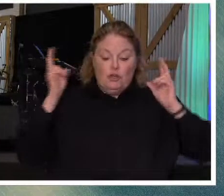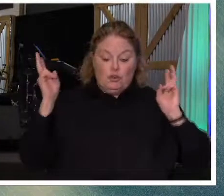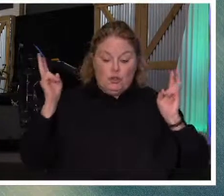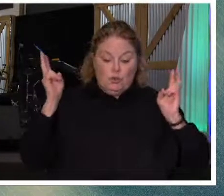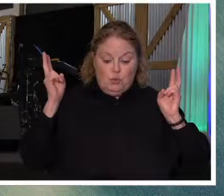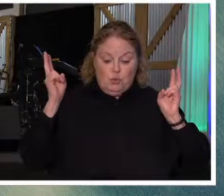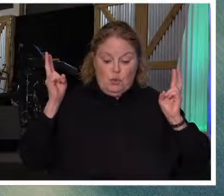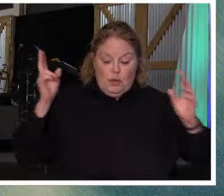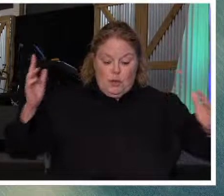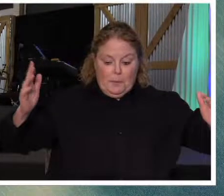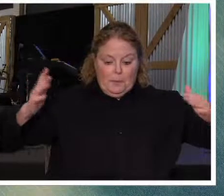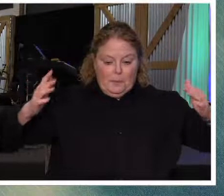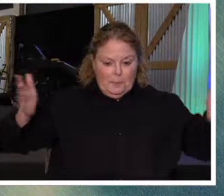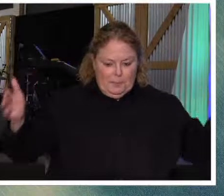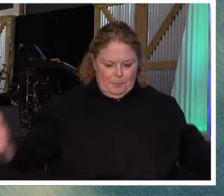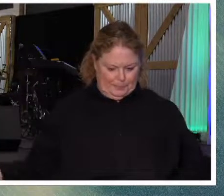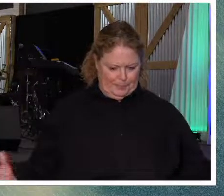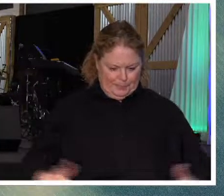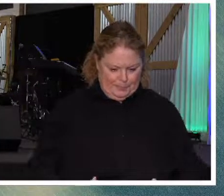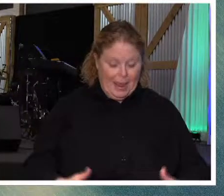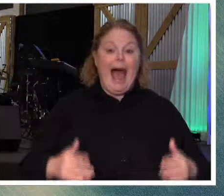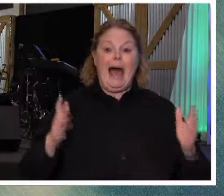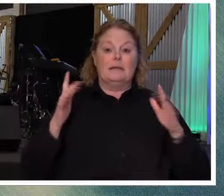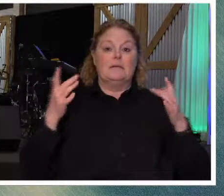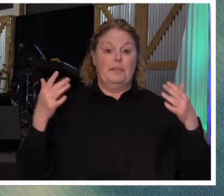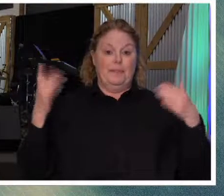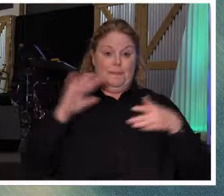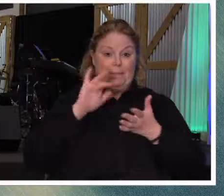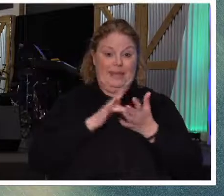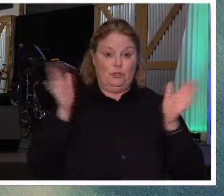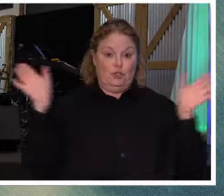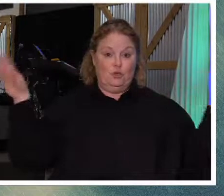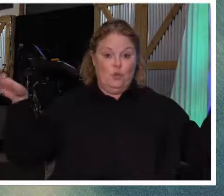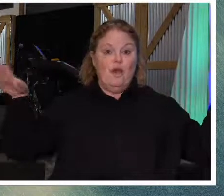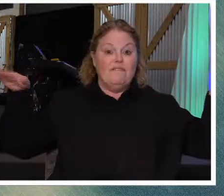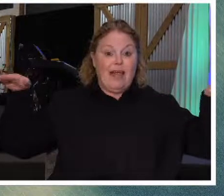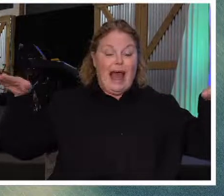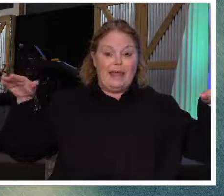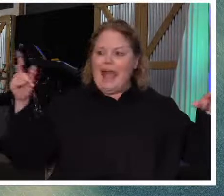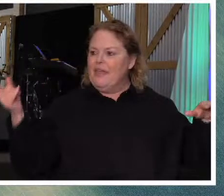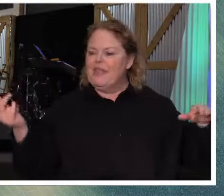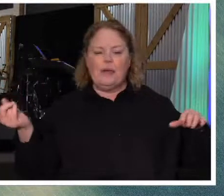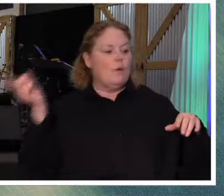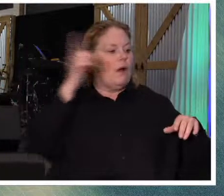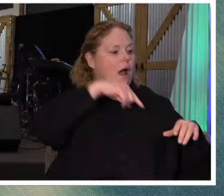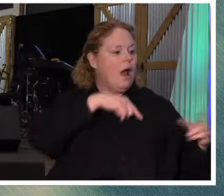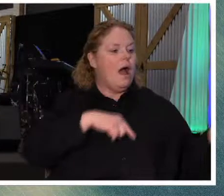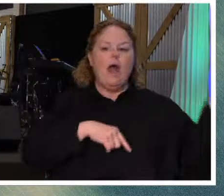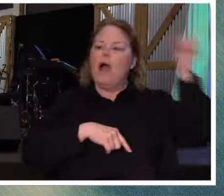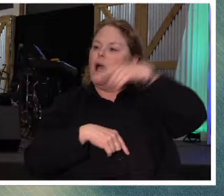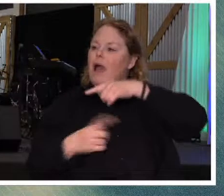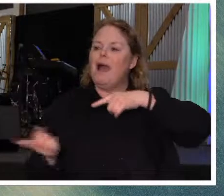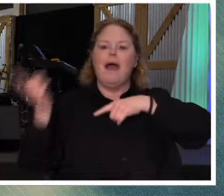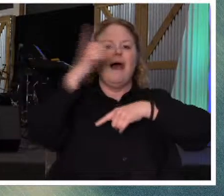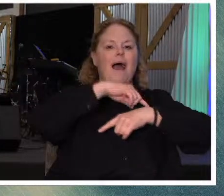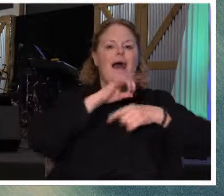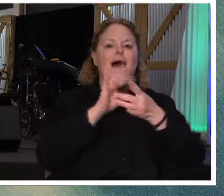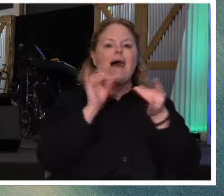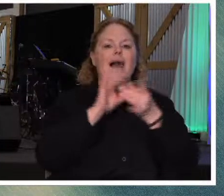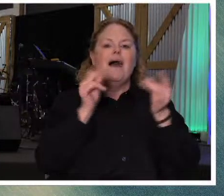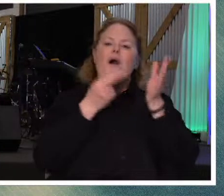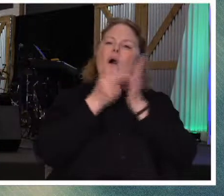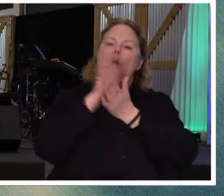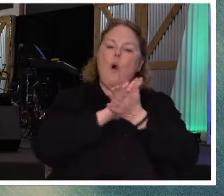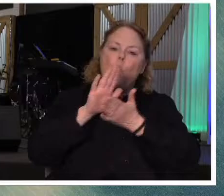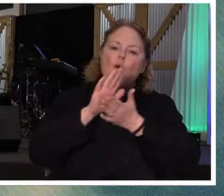'Holy, holy, holy is the Lord Almighty. The whole earth is full of his glory.'